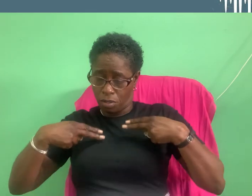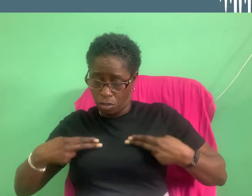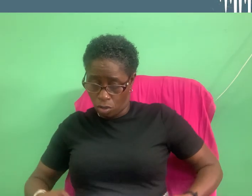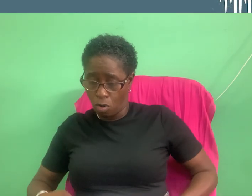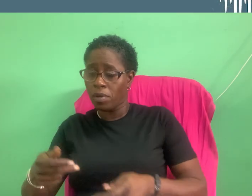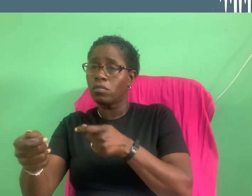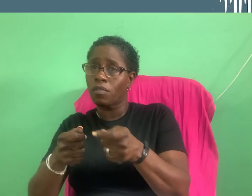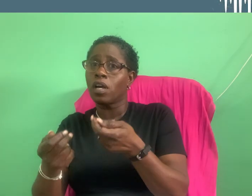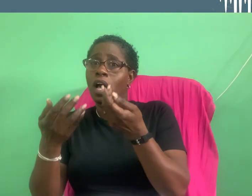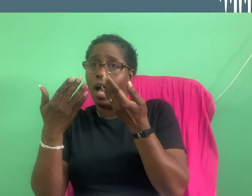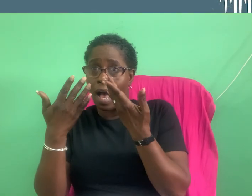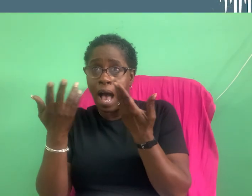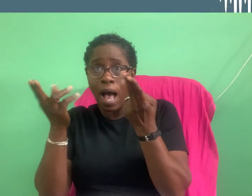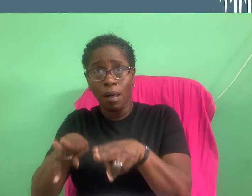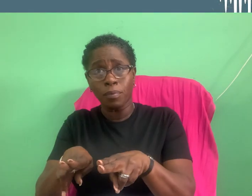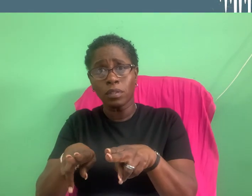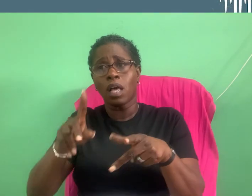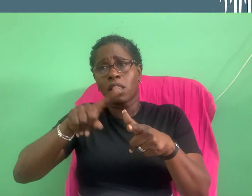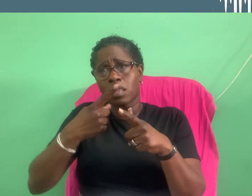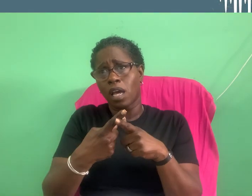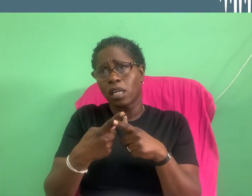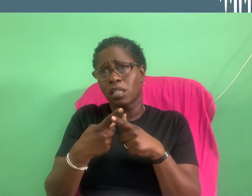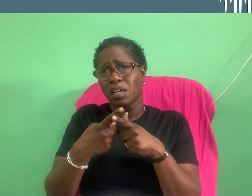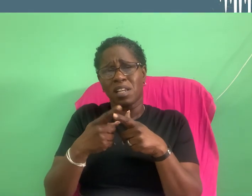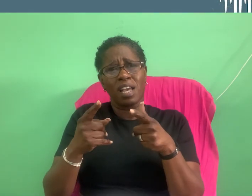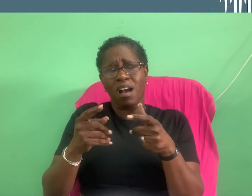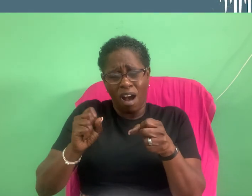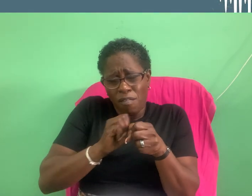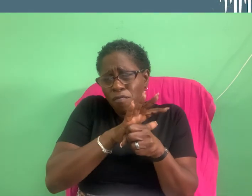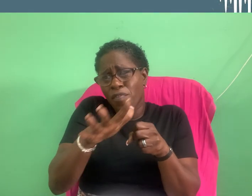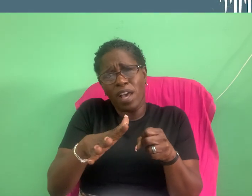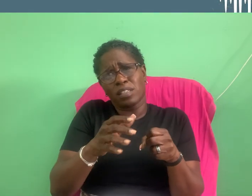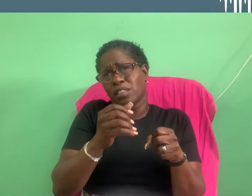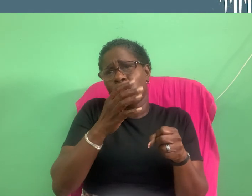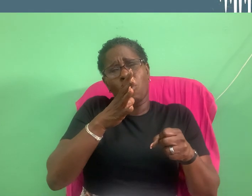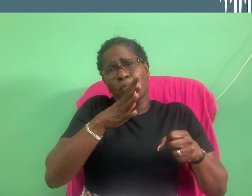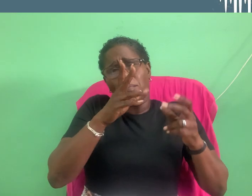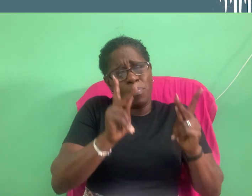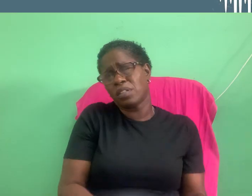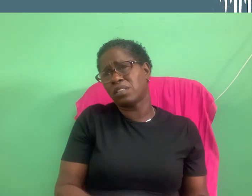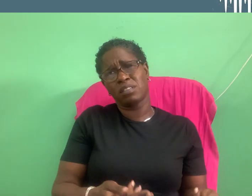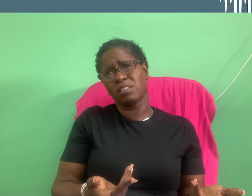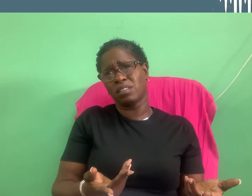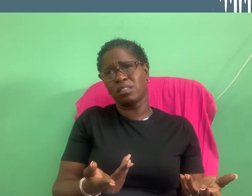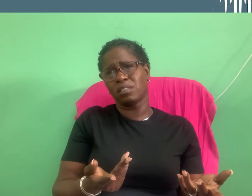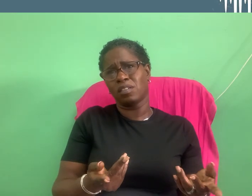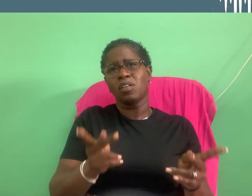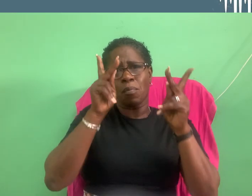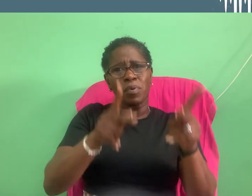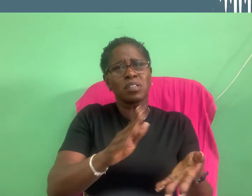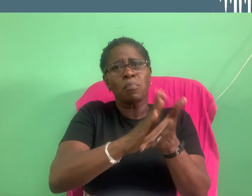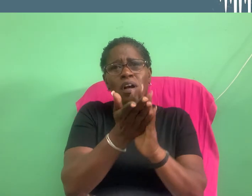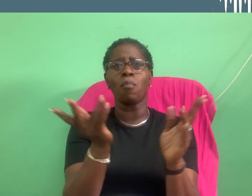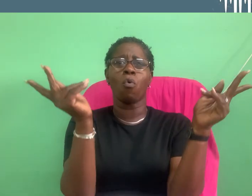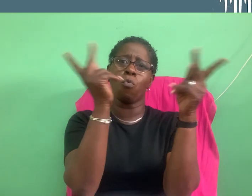a significant impact on an individual that can lead to the exacerbation of existing disabilities and also create